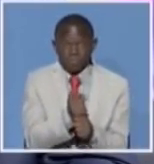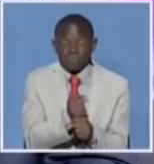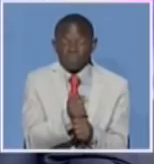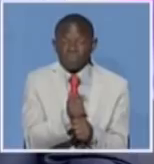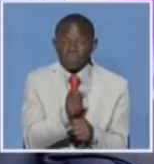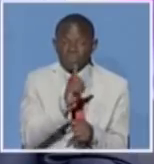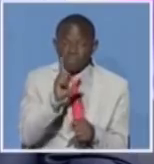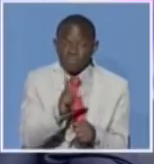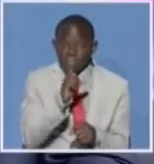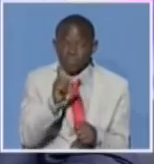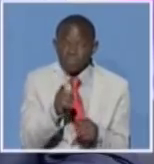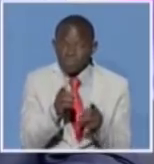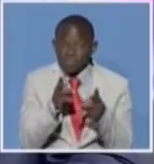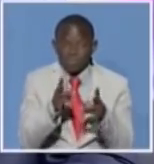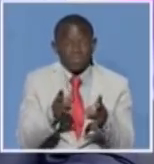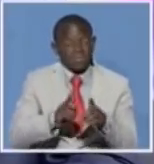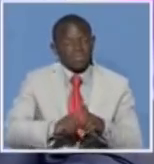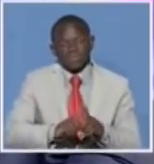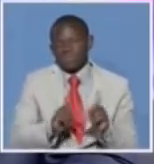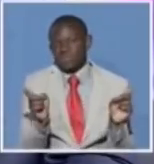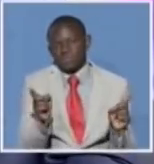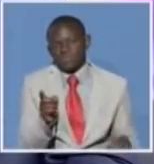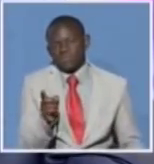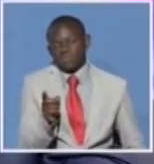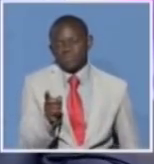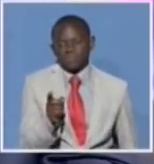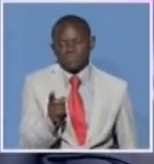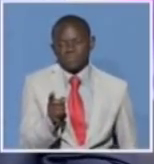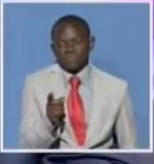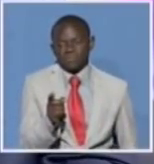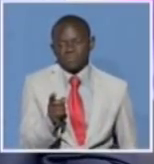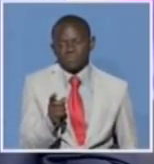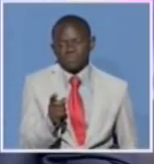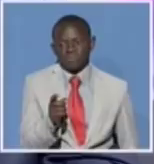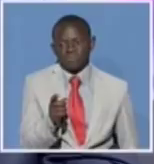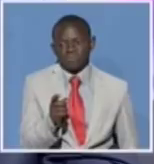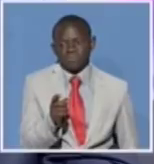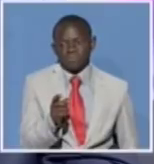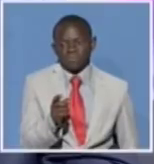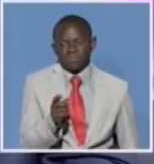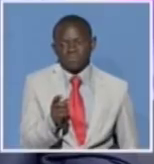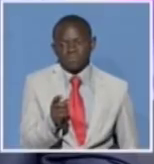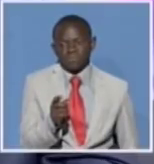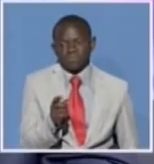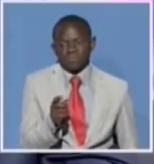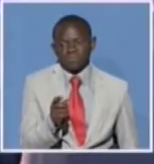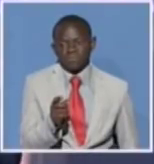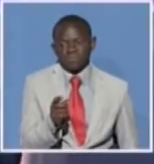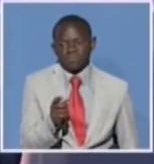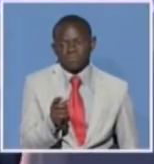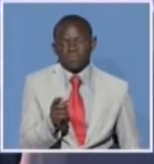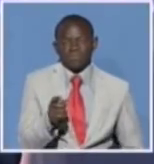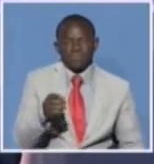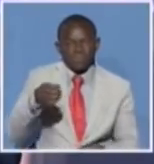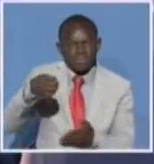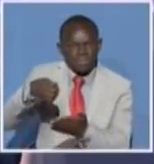that the paper was actually published on an online